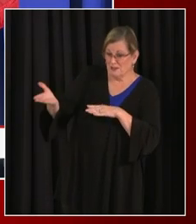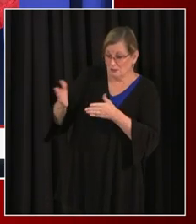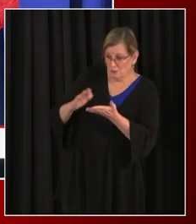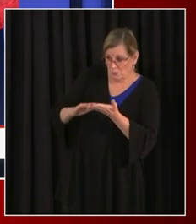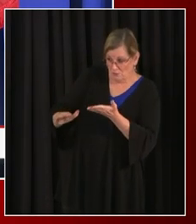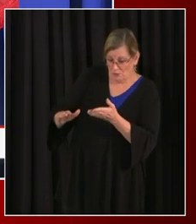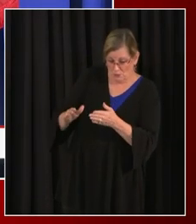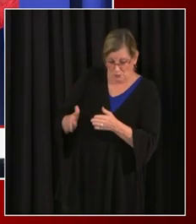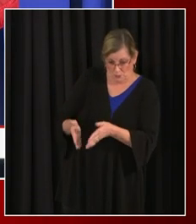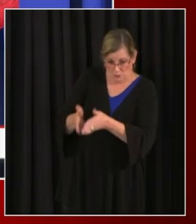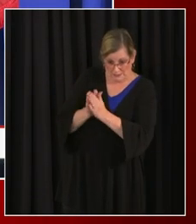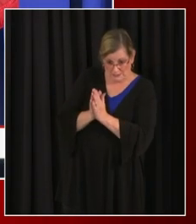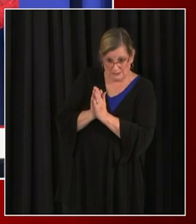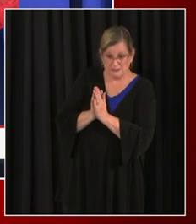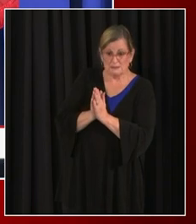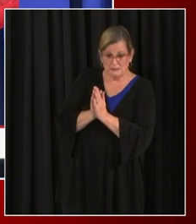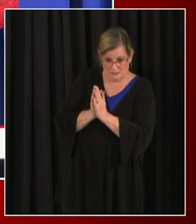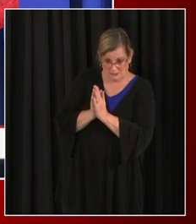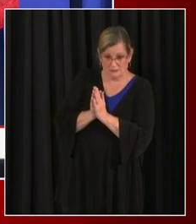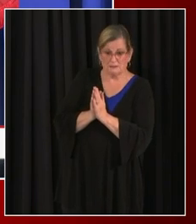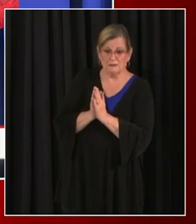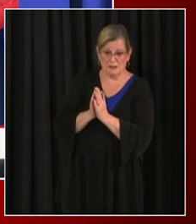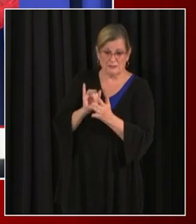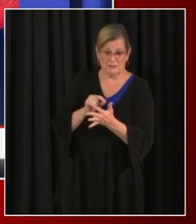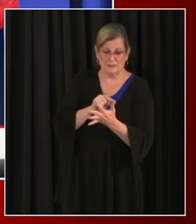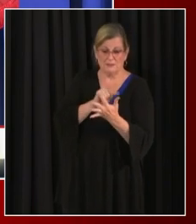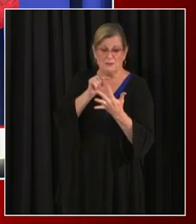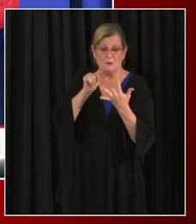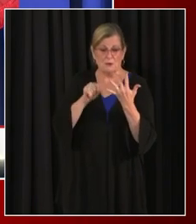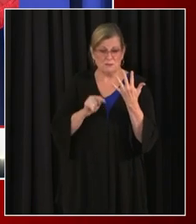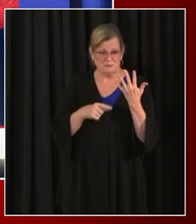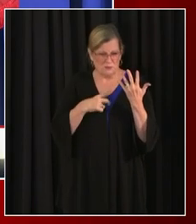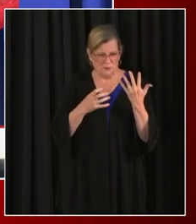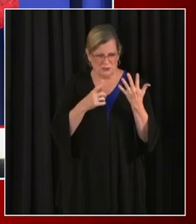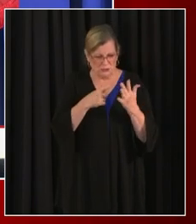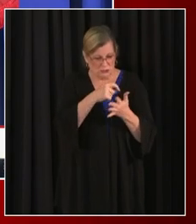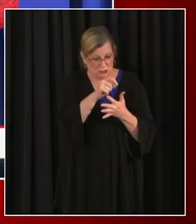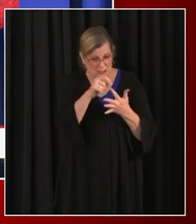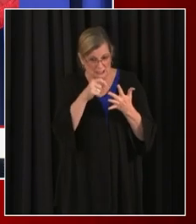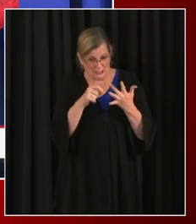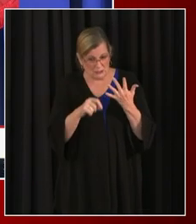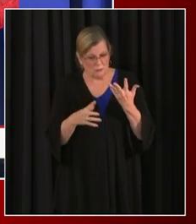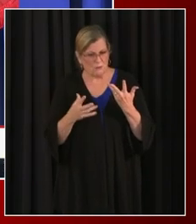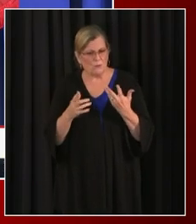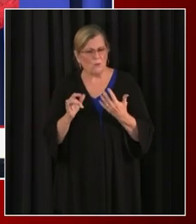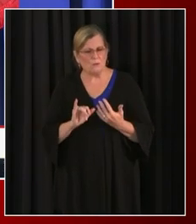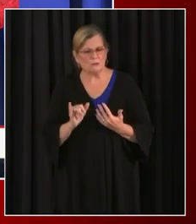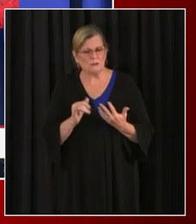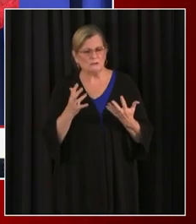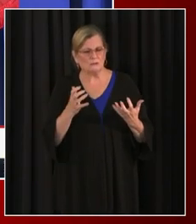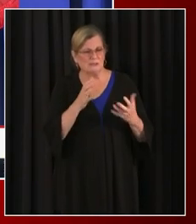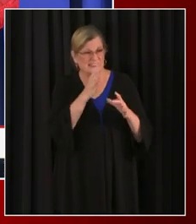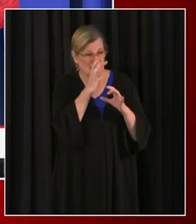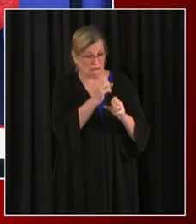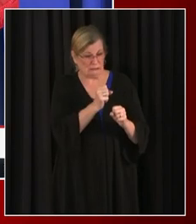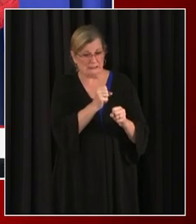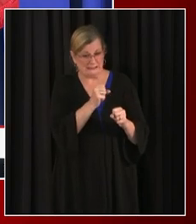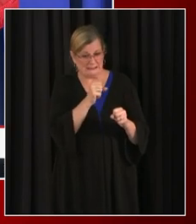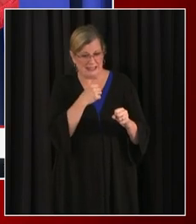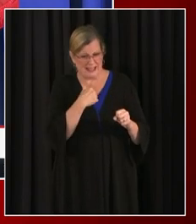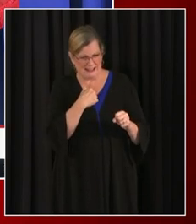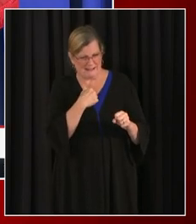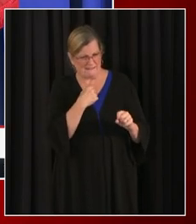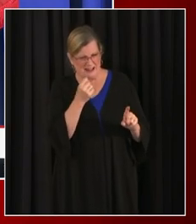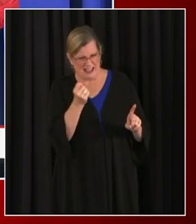requests, and those were among the ones that we checked. We were also very interested, and I'll ask Chris to